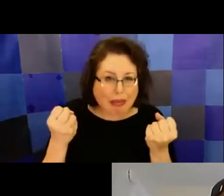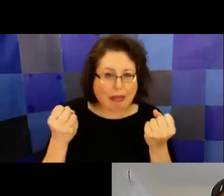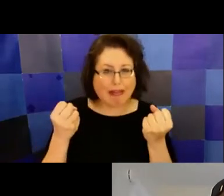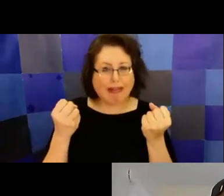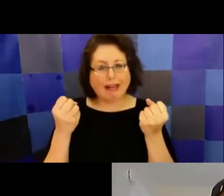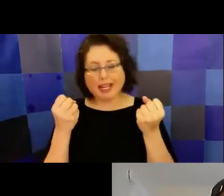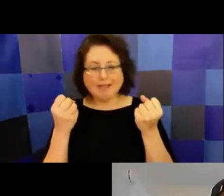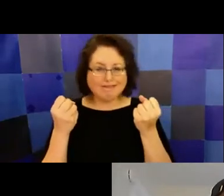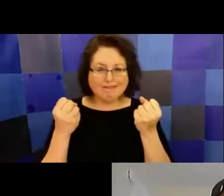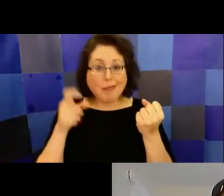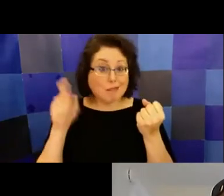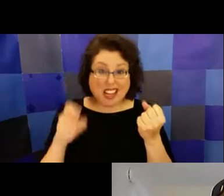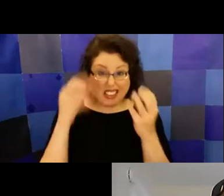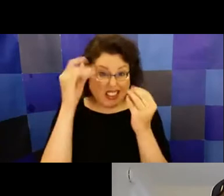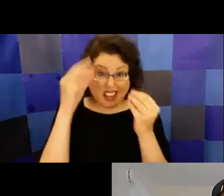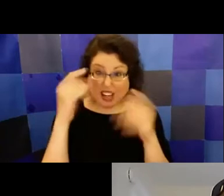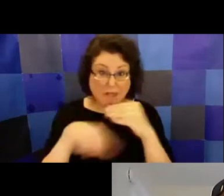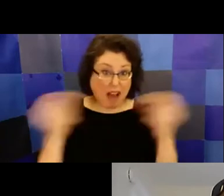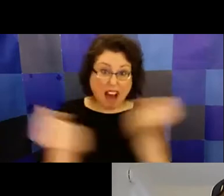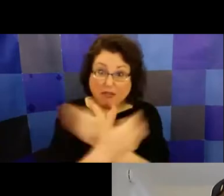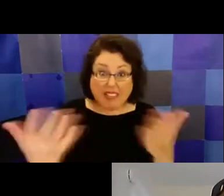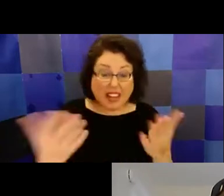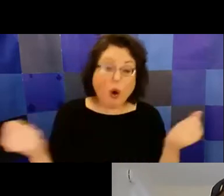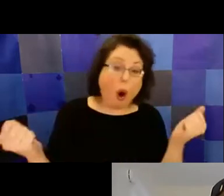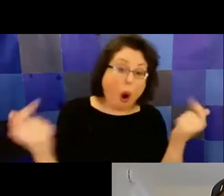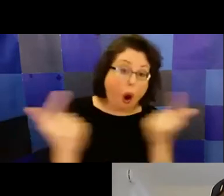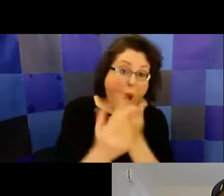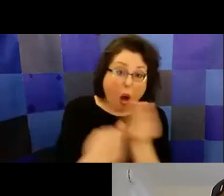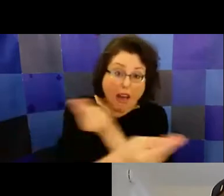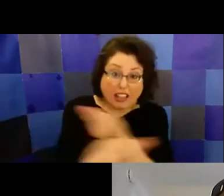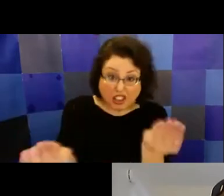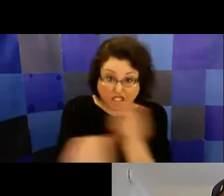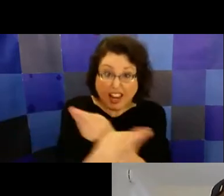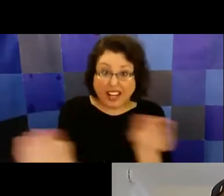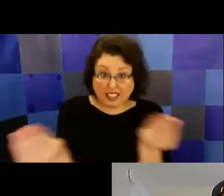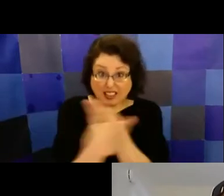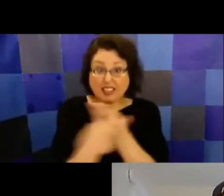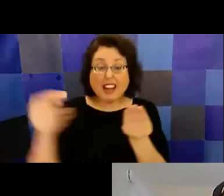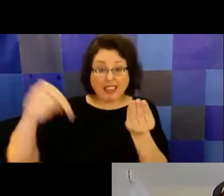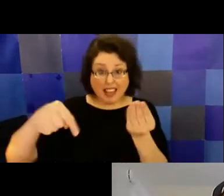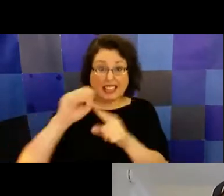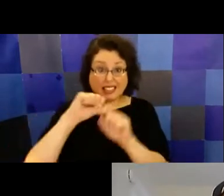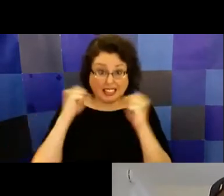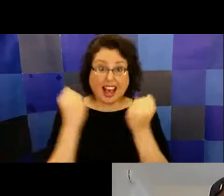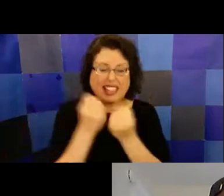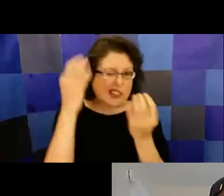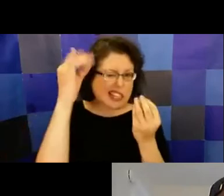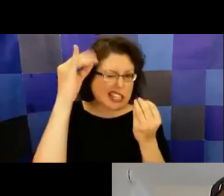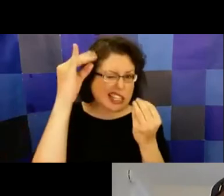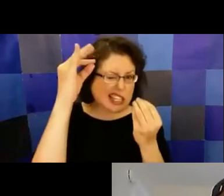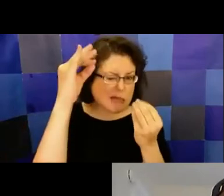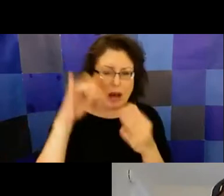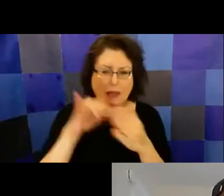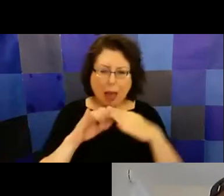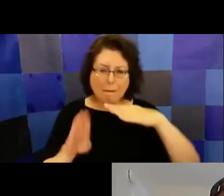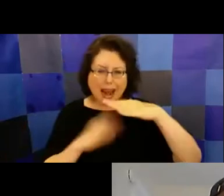know, rethinking every exchange in our society, rethinking the base, the economic